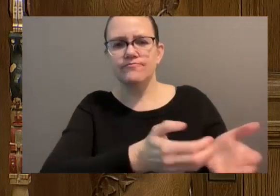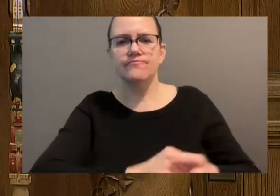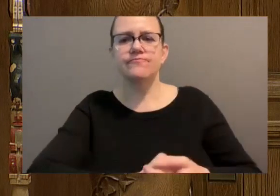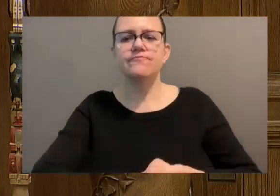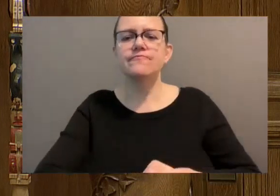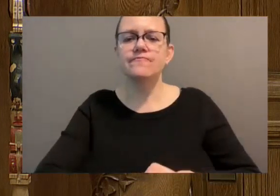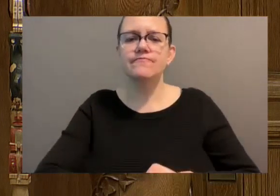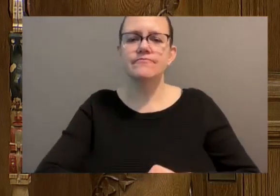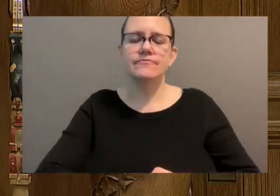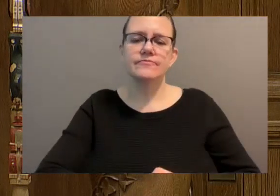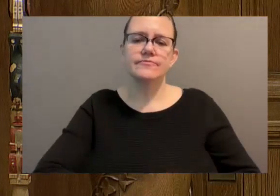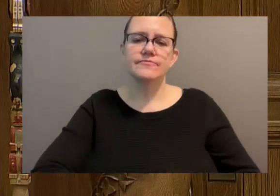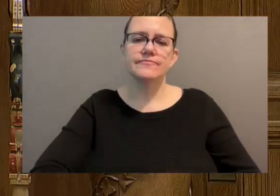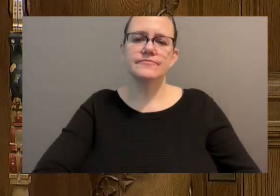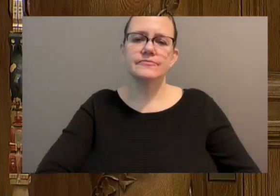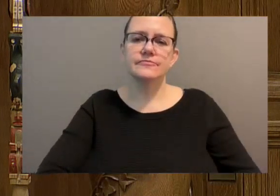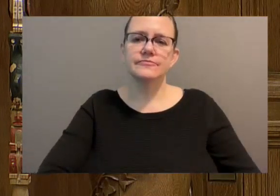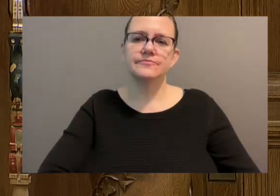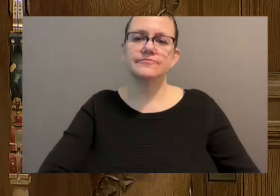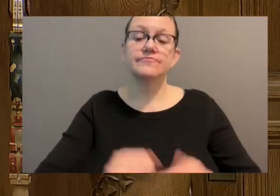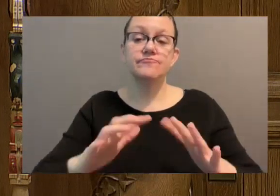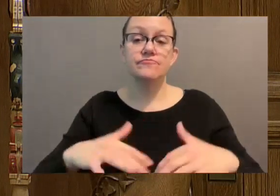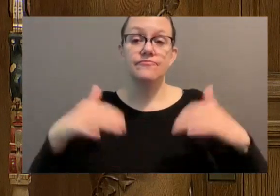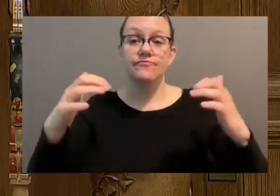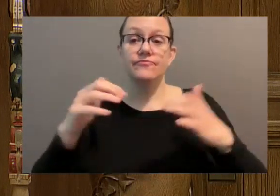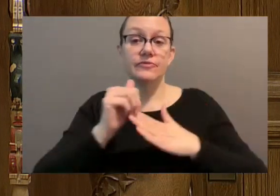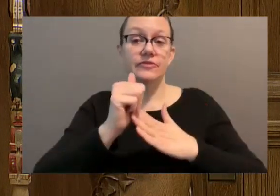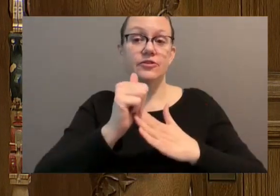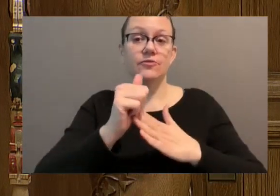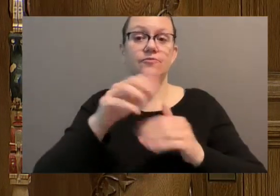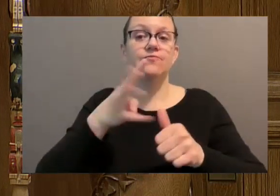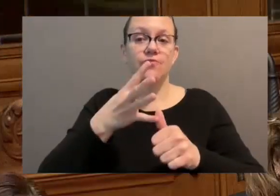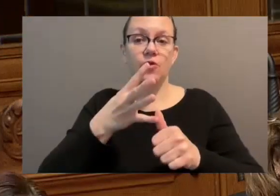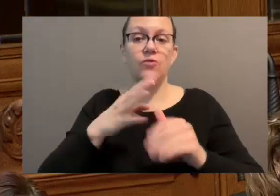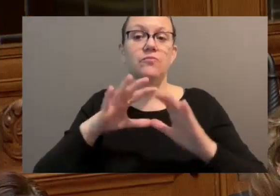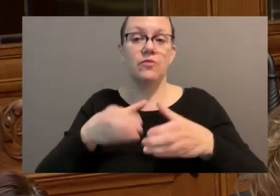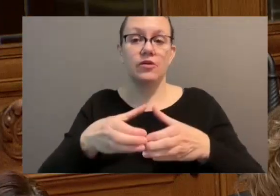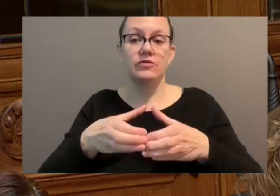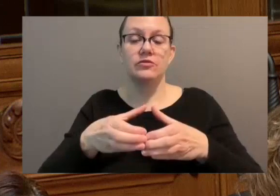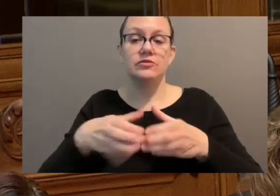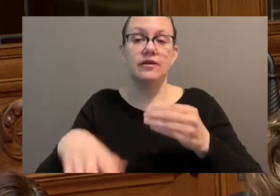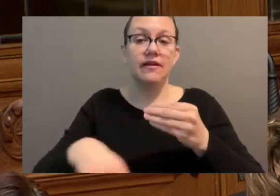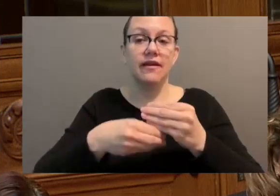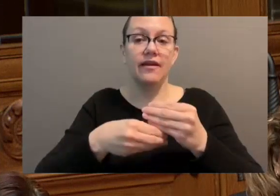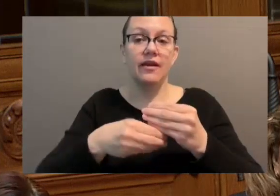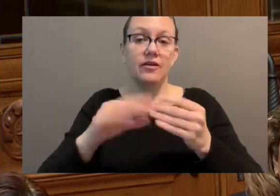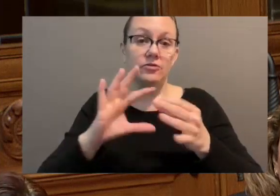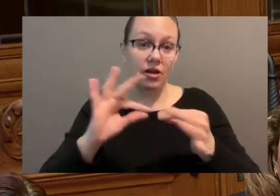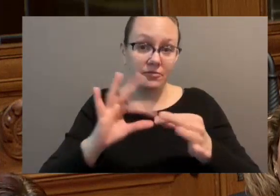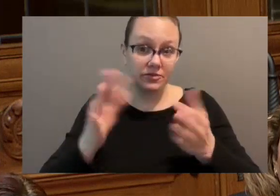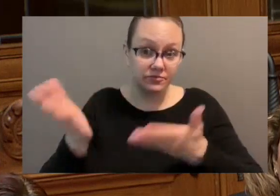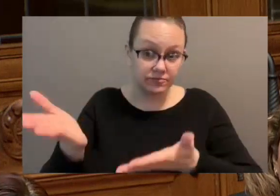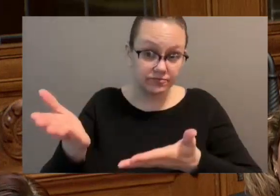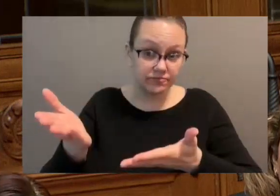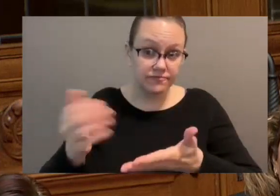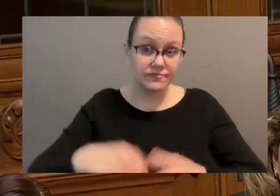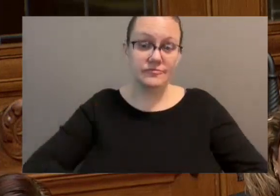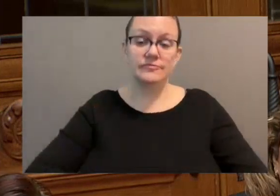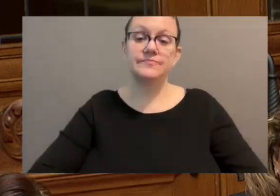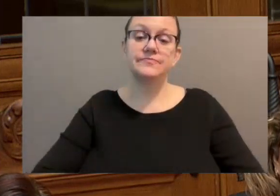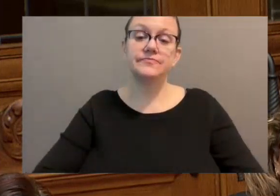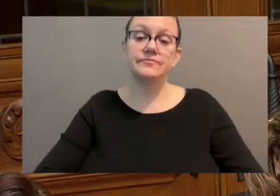House Leader of Fourth Party, supplemental. Thank you very much, Mr. Speaker. You know, never one to miss a day. Today,